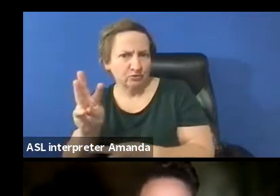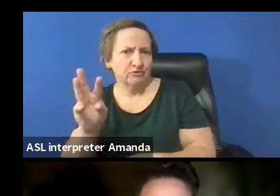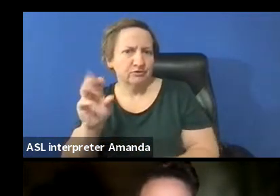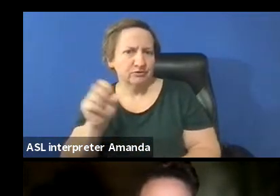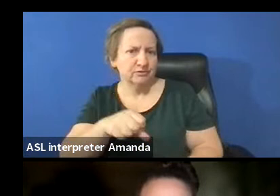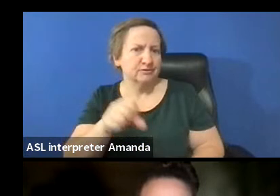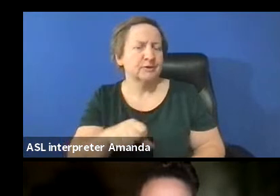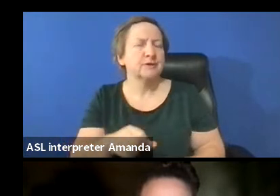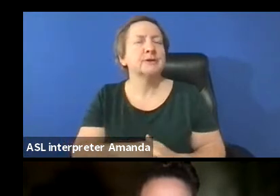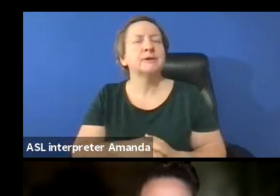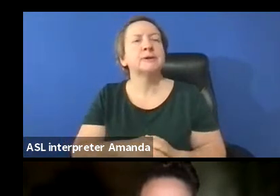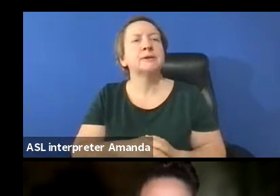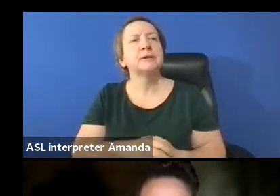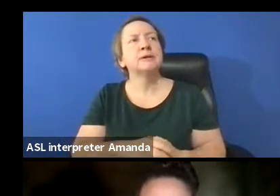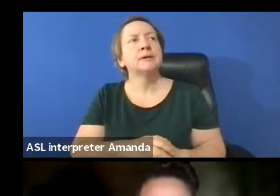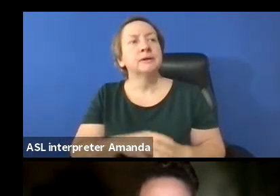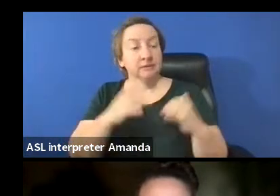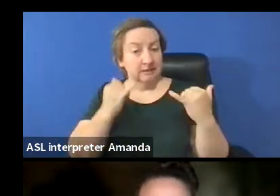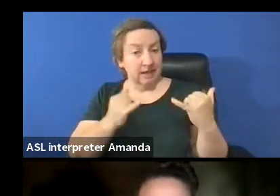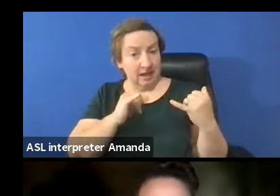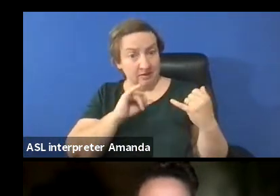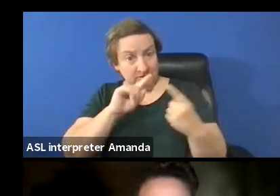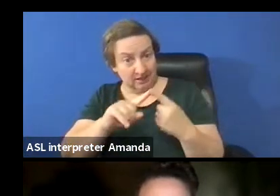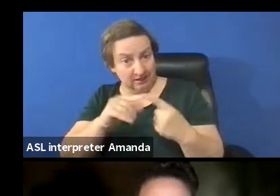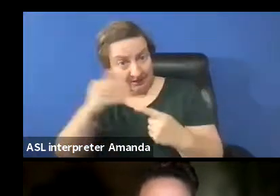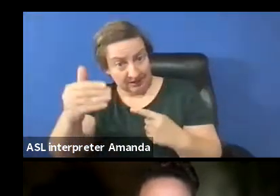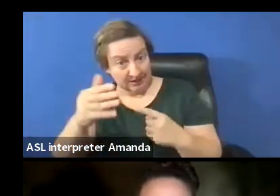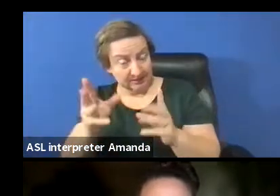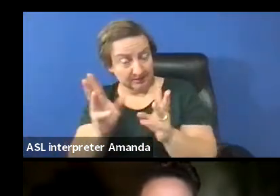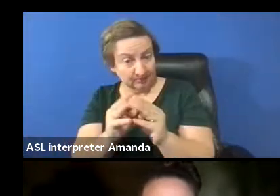And between now and the next meeting,